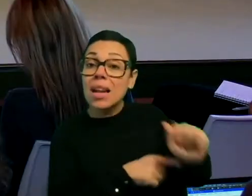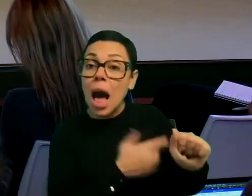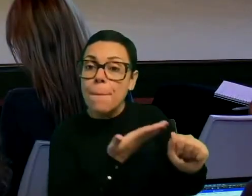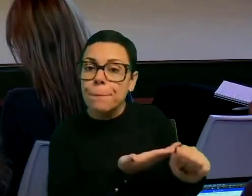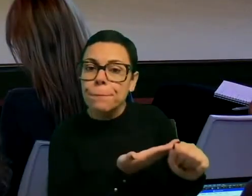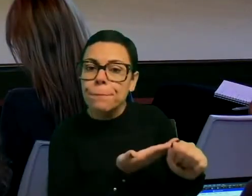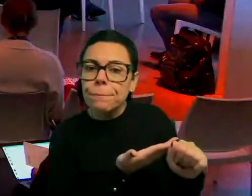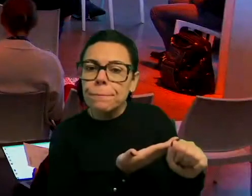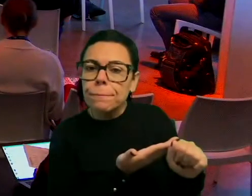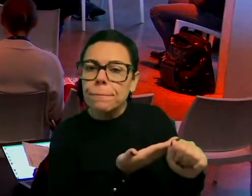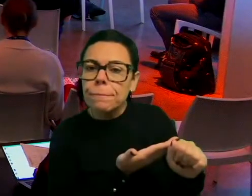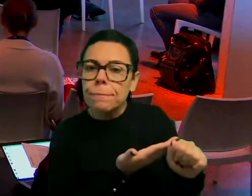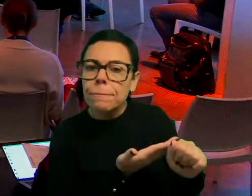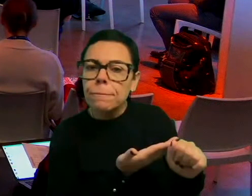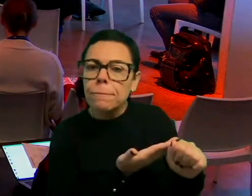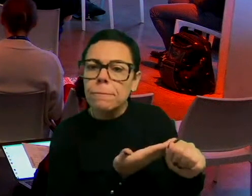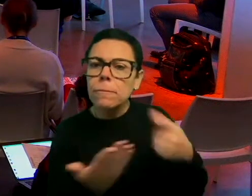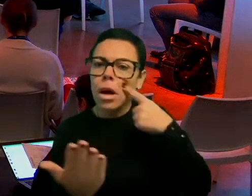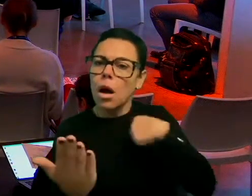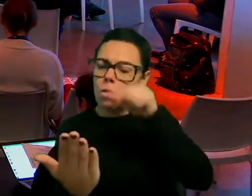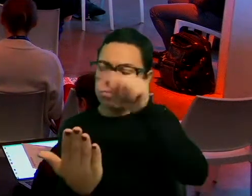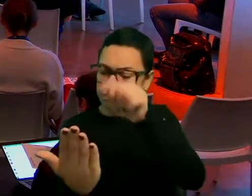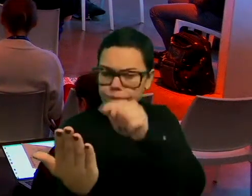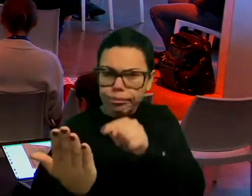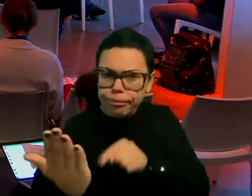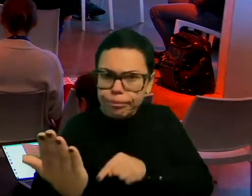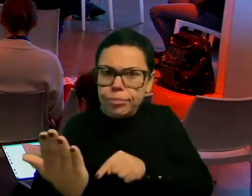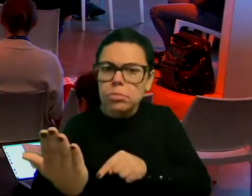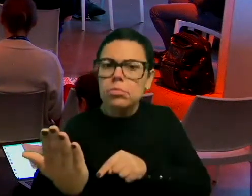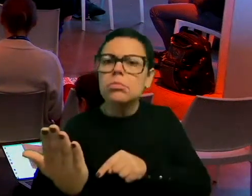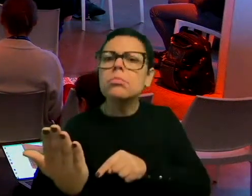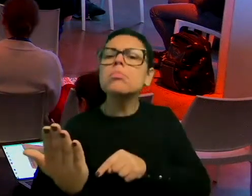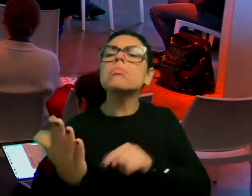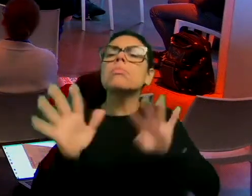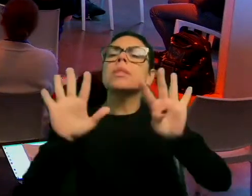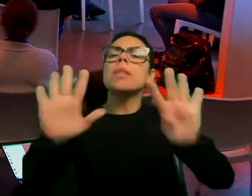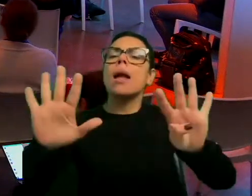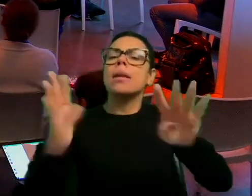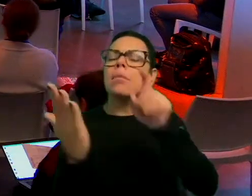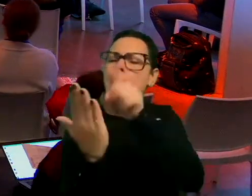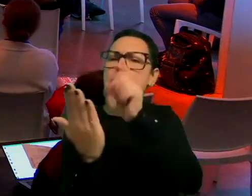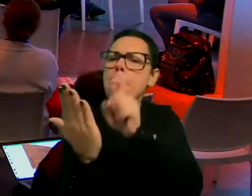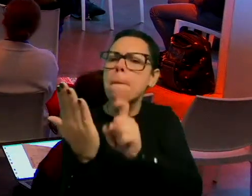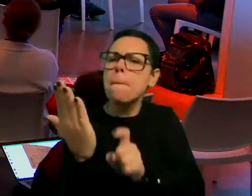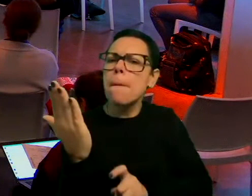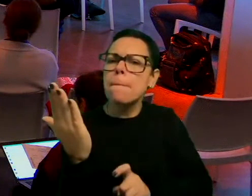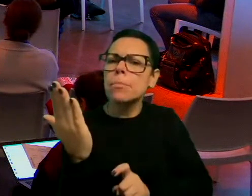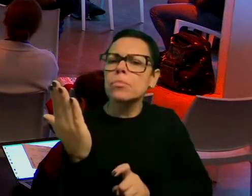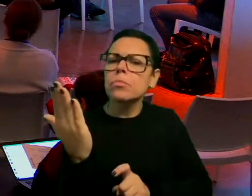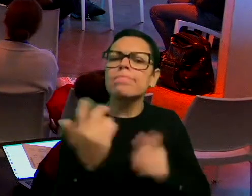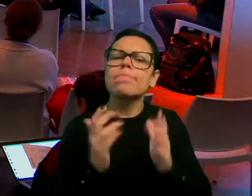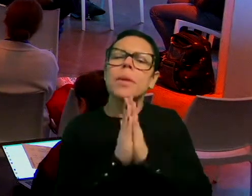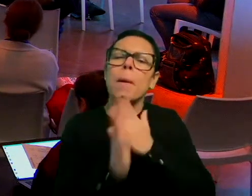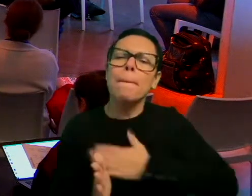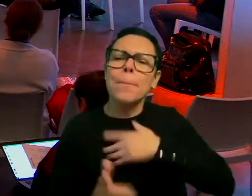see one already has 9 upvotes. We're going to ask you read out the most upvoted comments from the audience, and then we'll ask our commentators to give